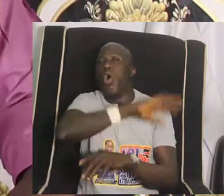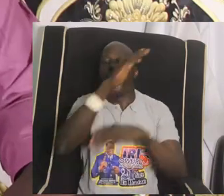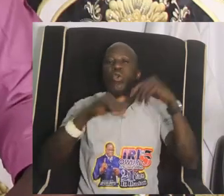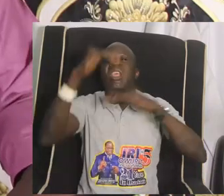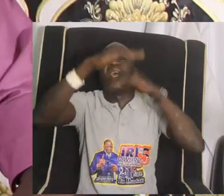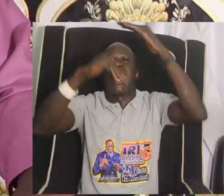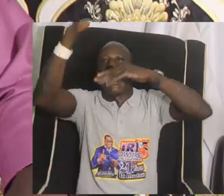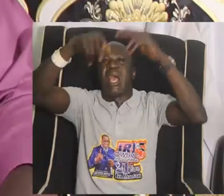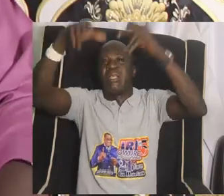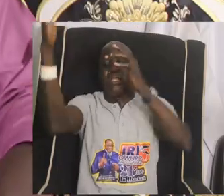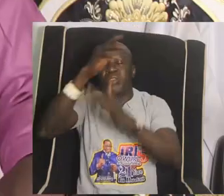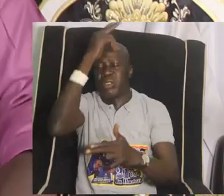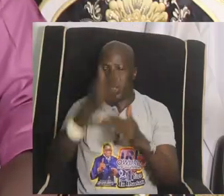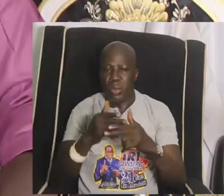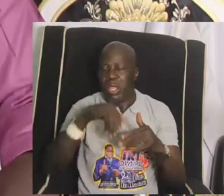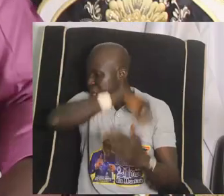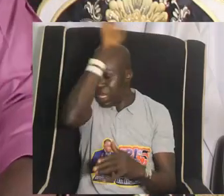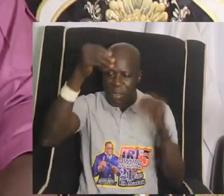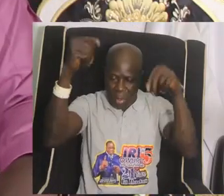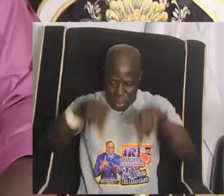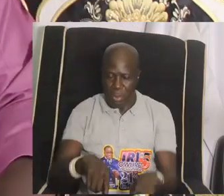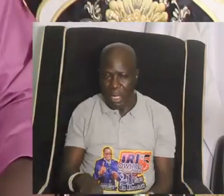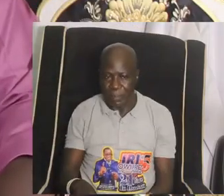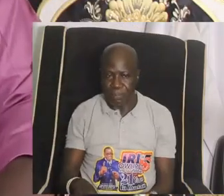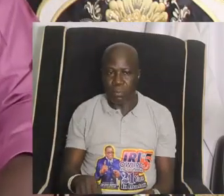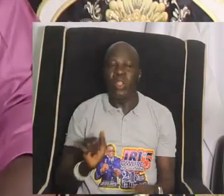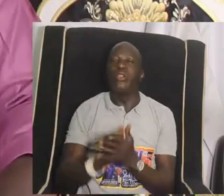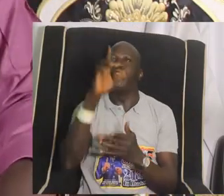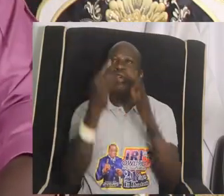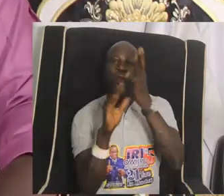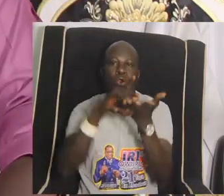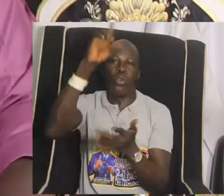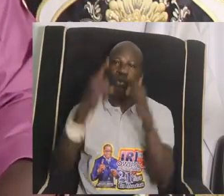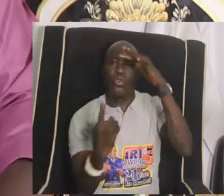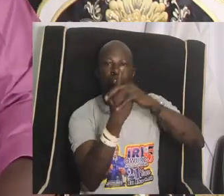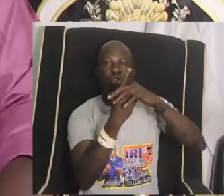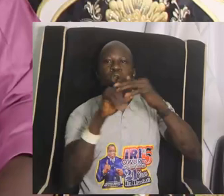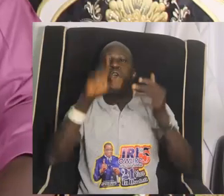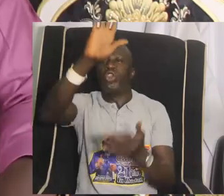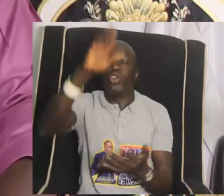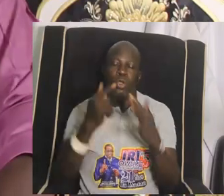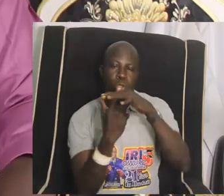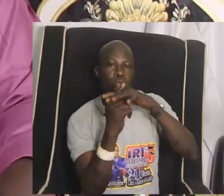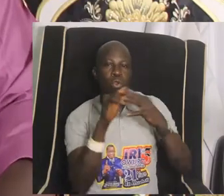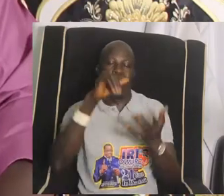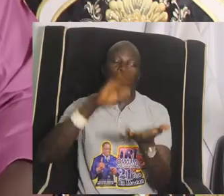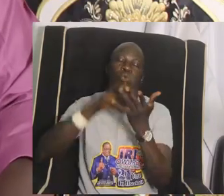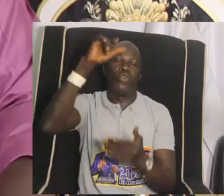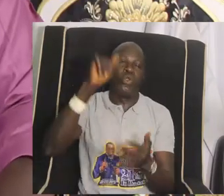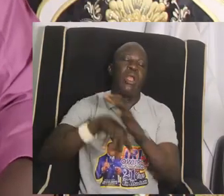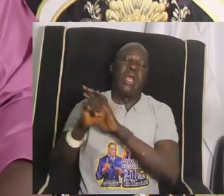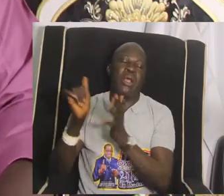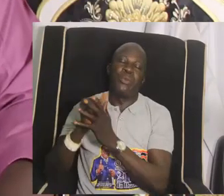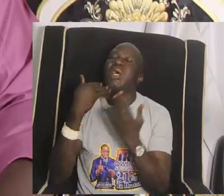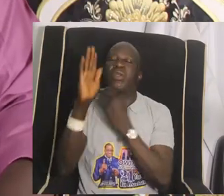kelo ruko Jesus. Amen. Fire Jesus. Amen. Obu, ajadi. Amen. Obu, ajadi.